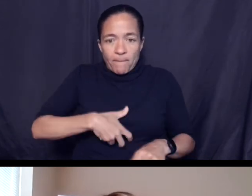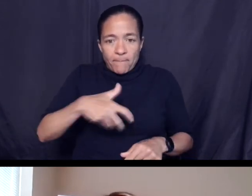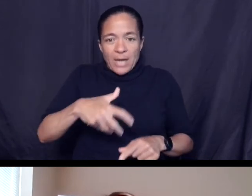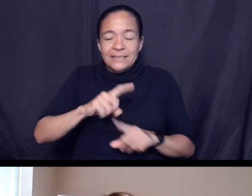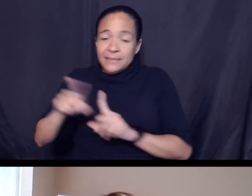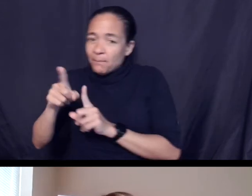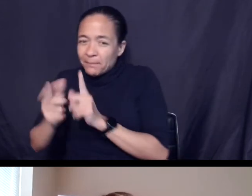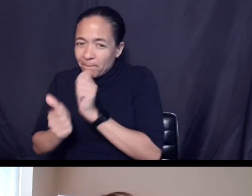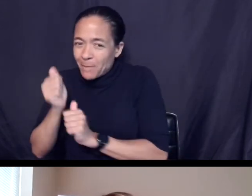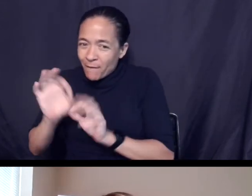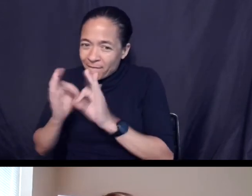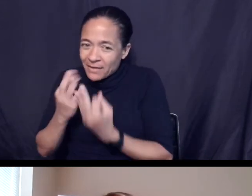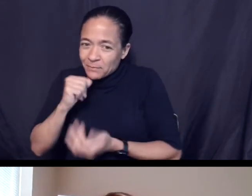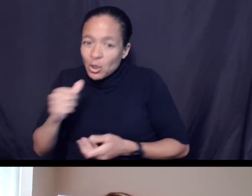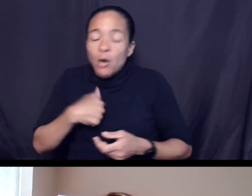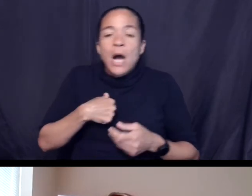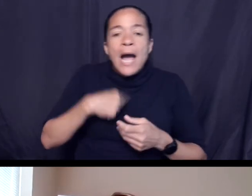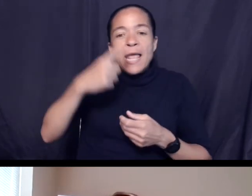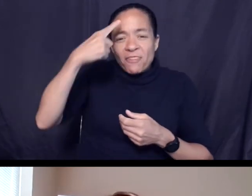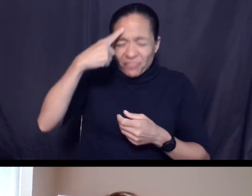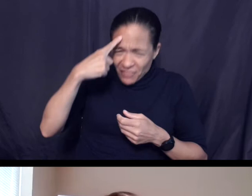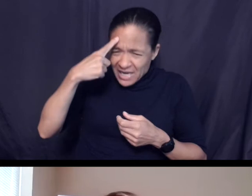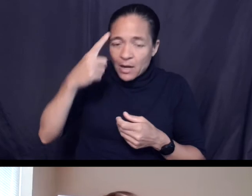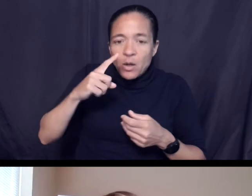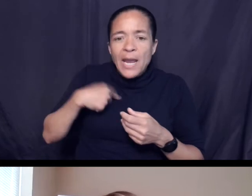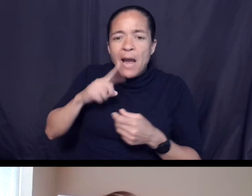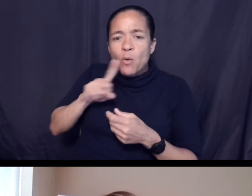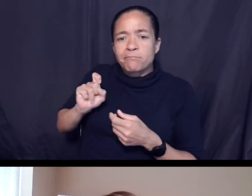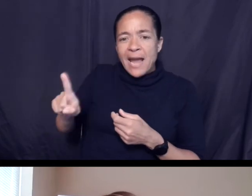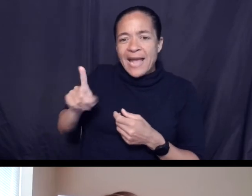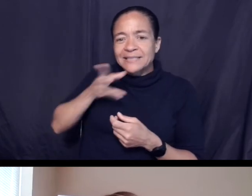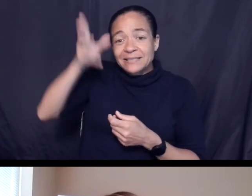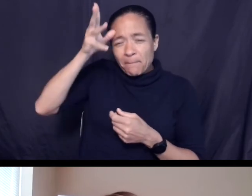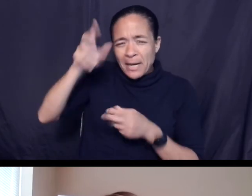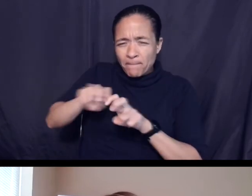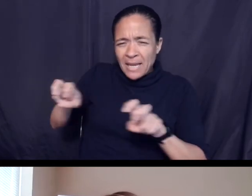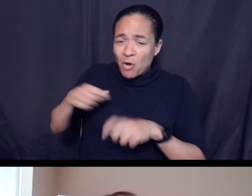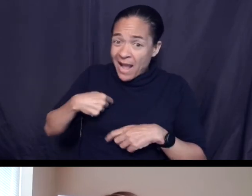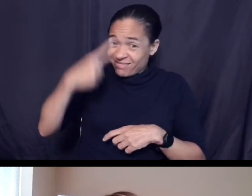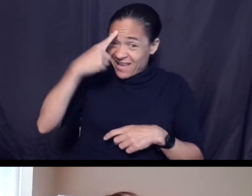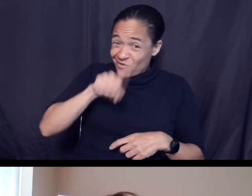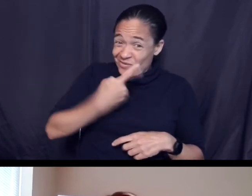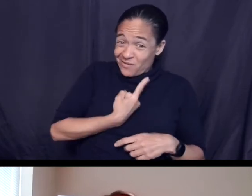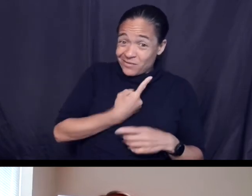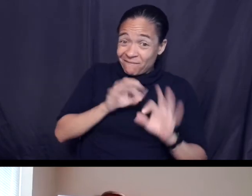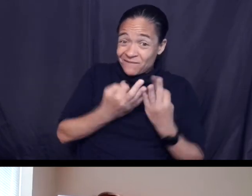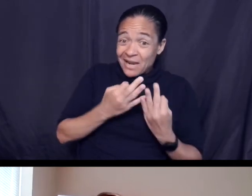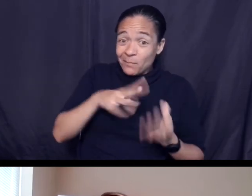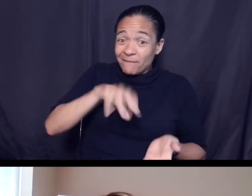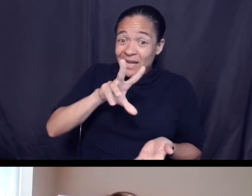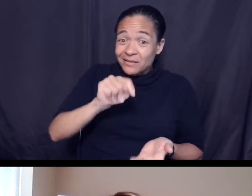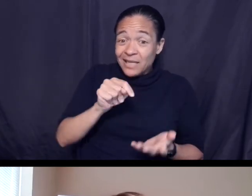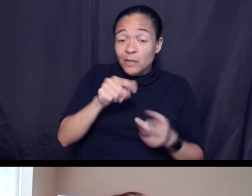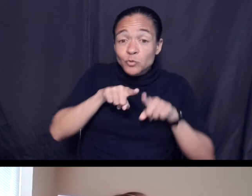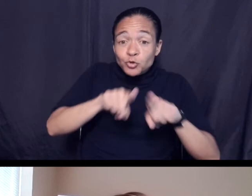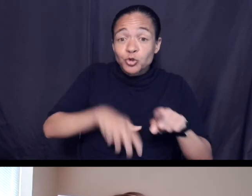think, and we'll check when we get to the parent panel, I think we're the only ones that found out during the pregnancy. I could be wrong though. But